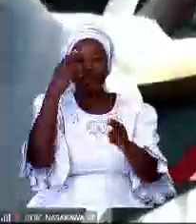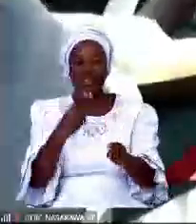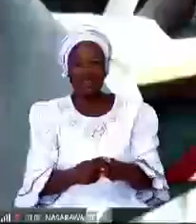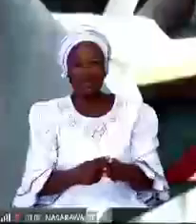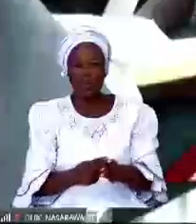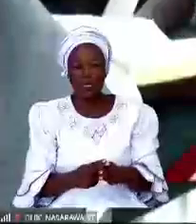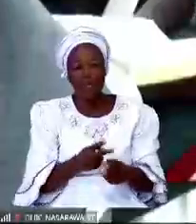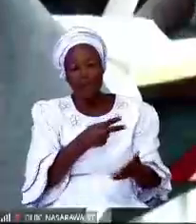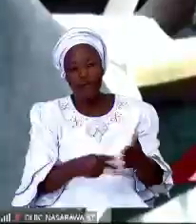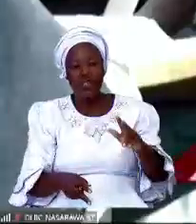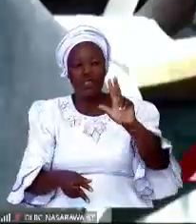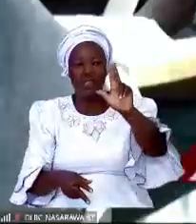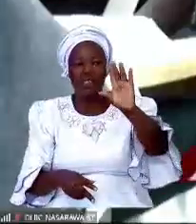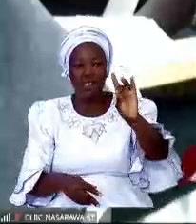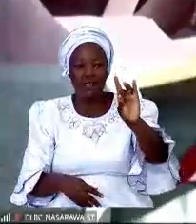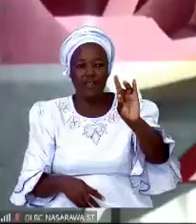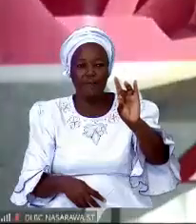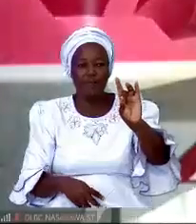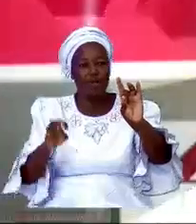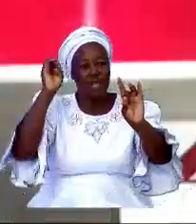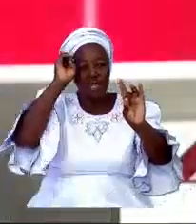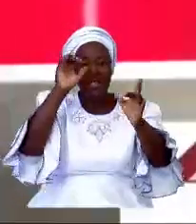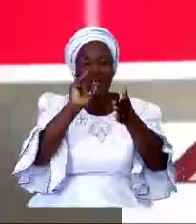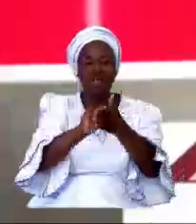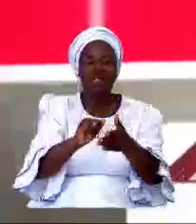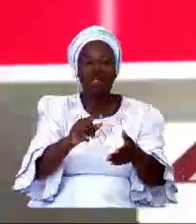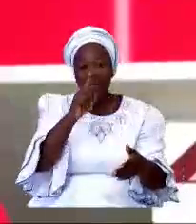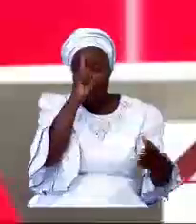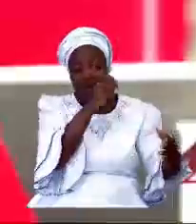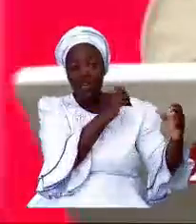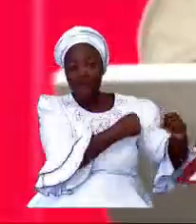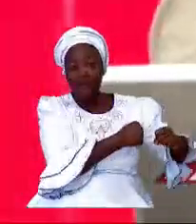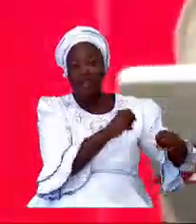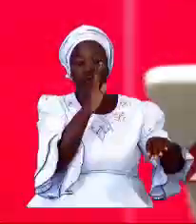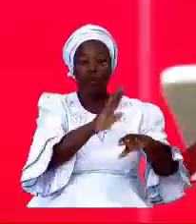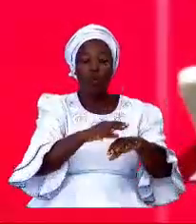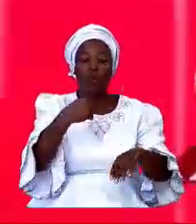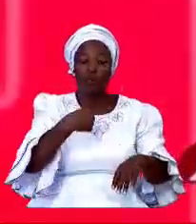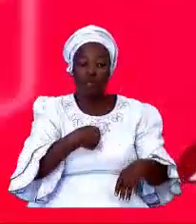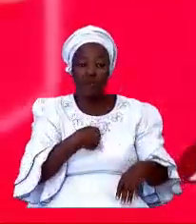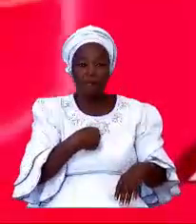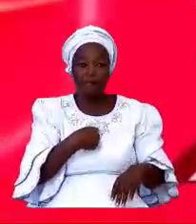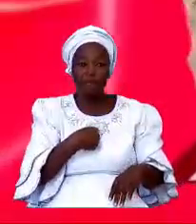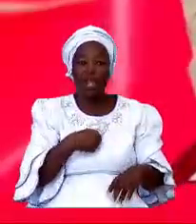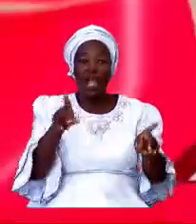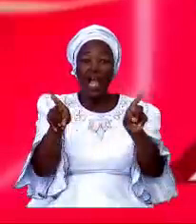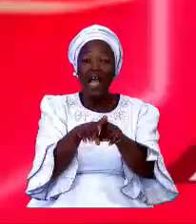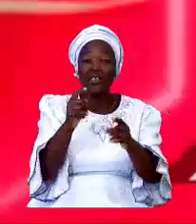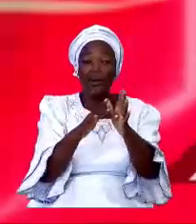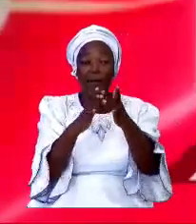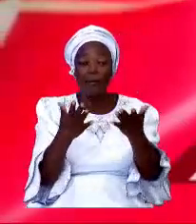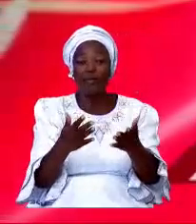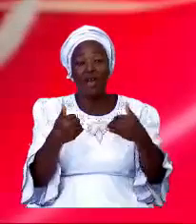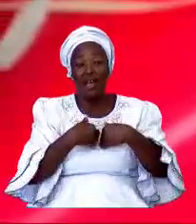and drink. You will drink. Verse 38, he that believeth on